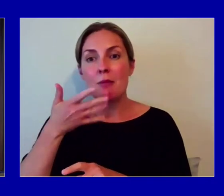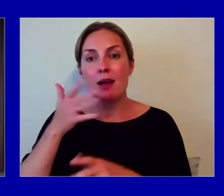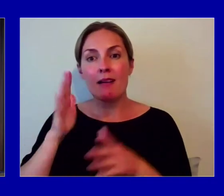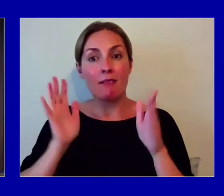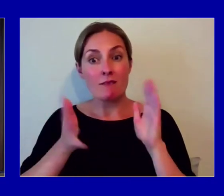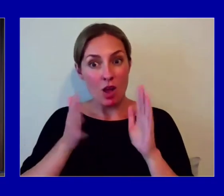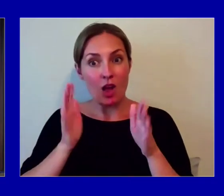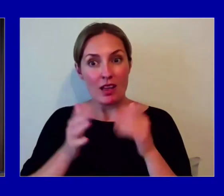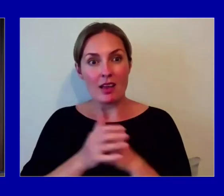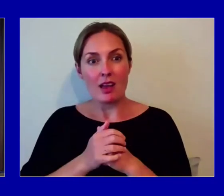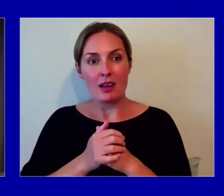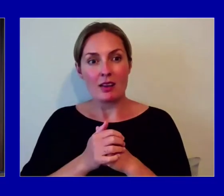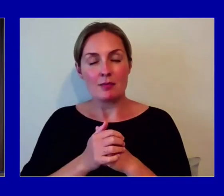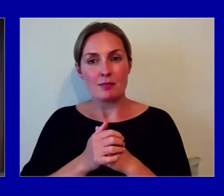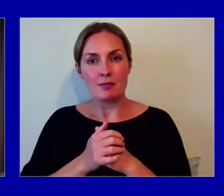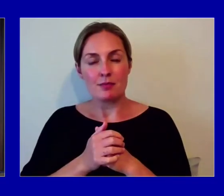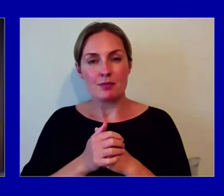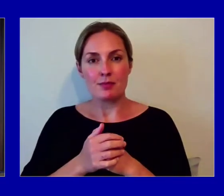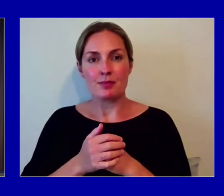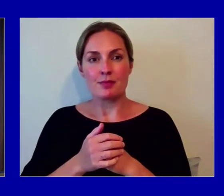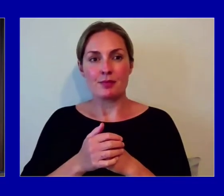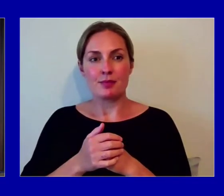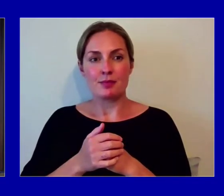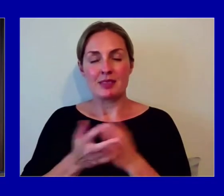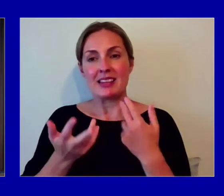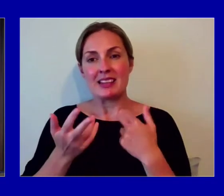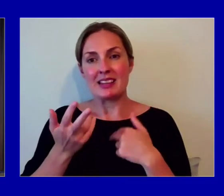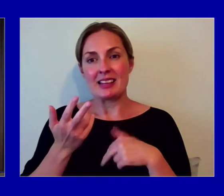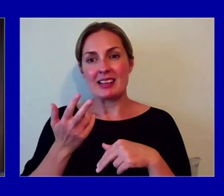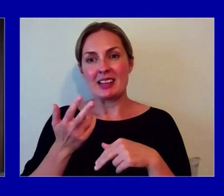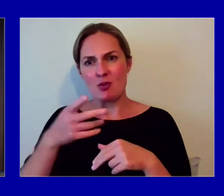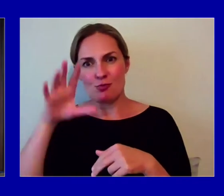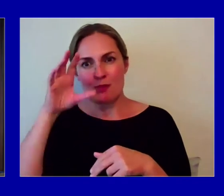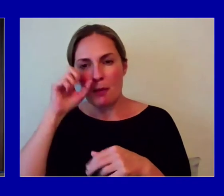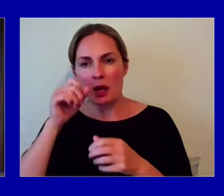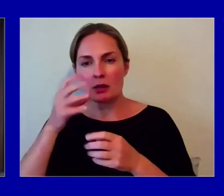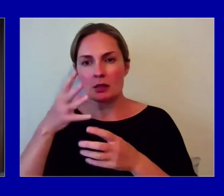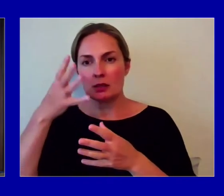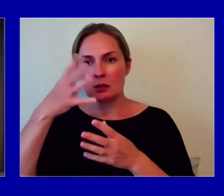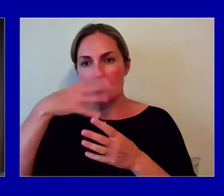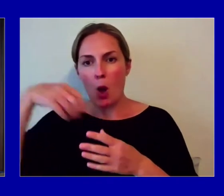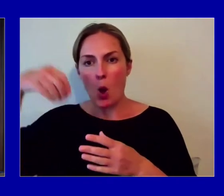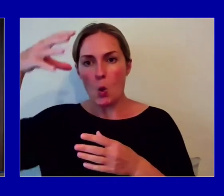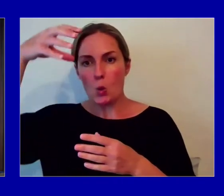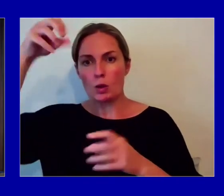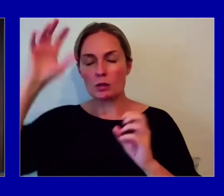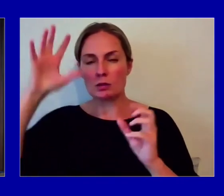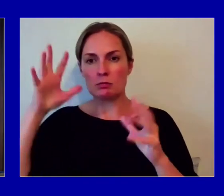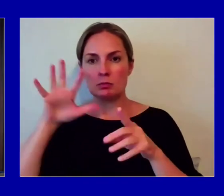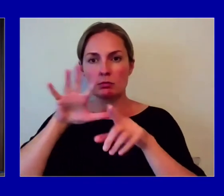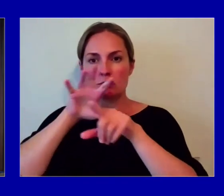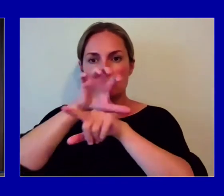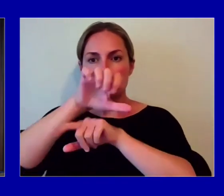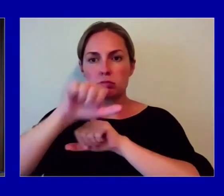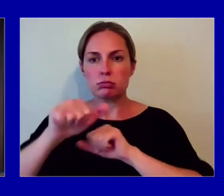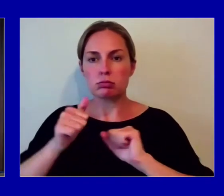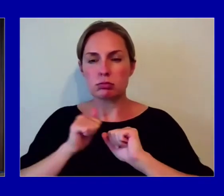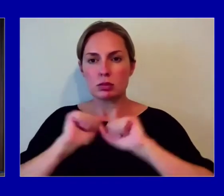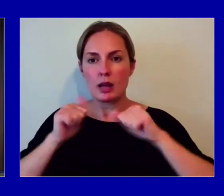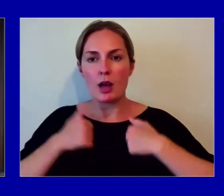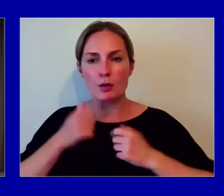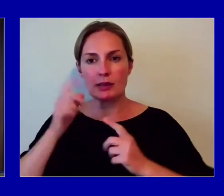on country that was burned, the smoke enveloped our cities far from the fire front, taking over 400 lives and